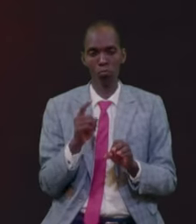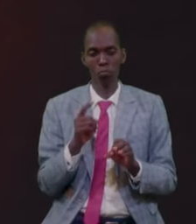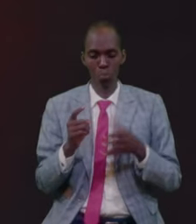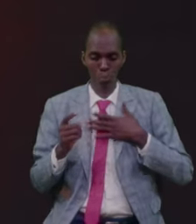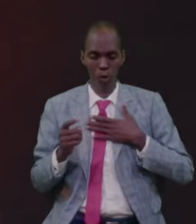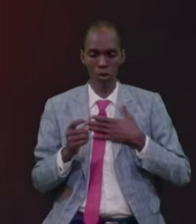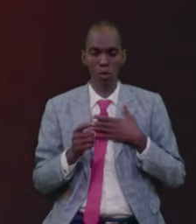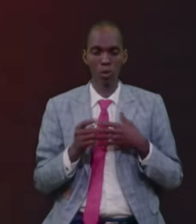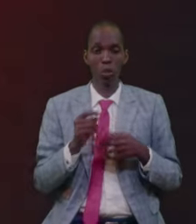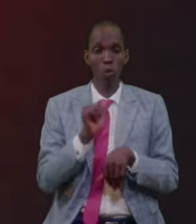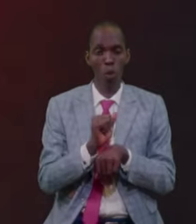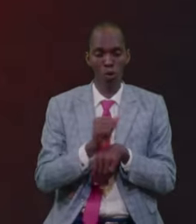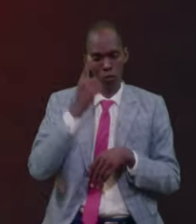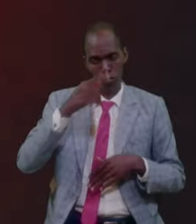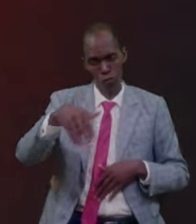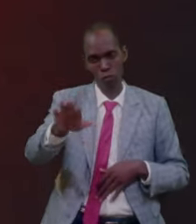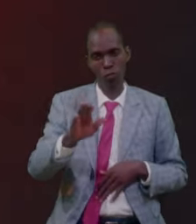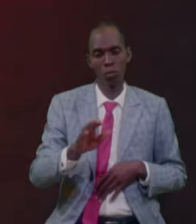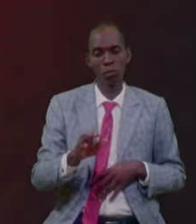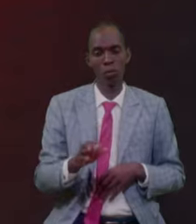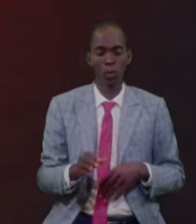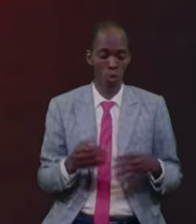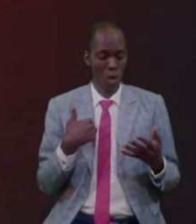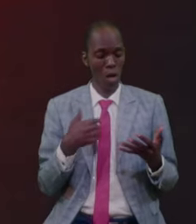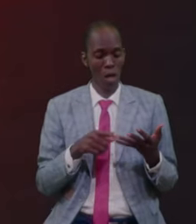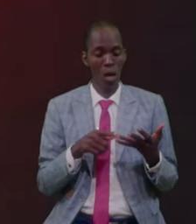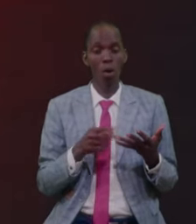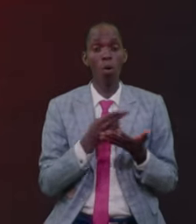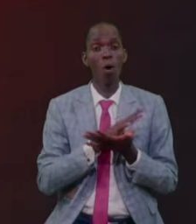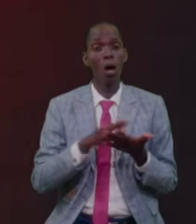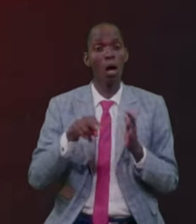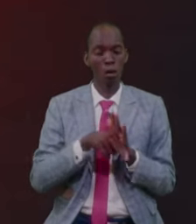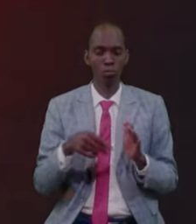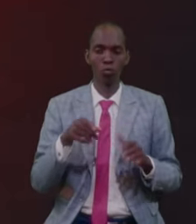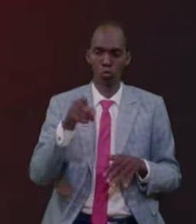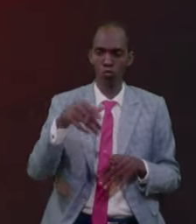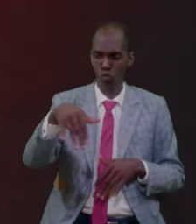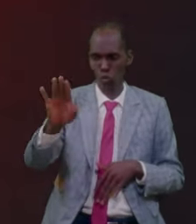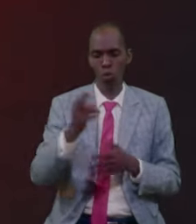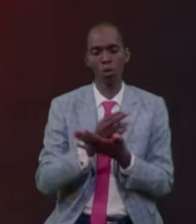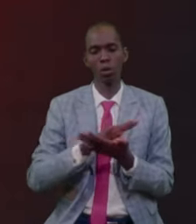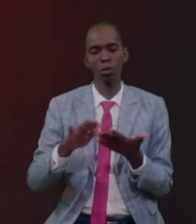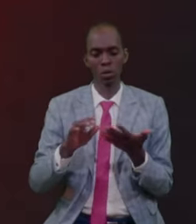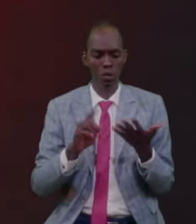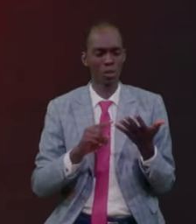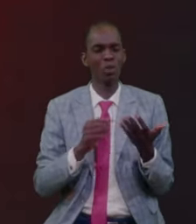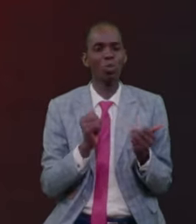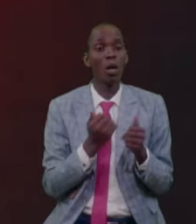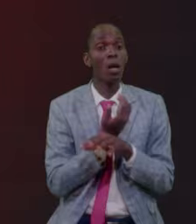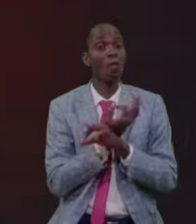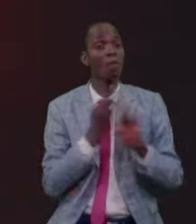is holiness, you choose holiness. There is liberty, I choose liberty. There are